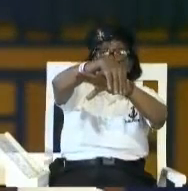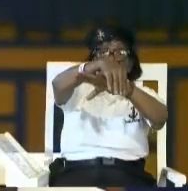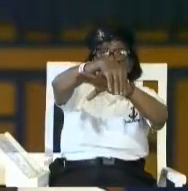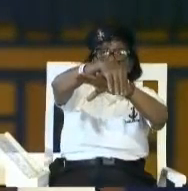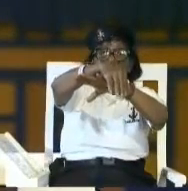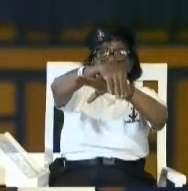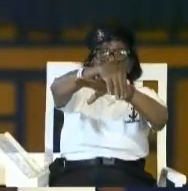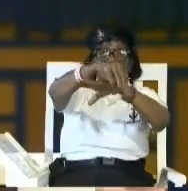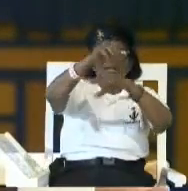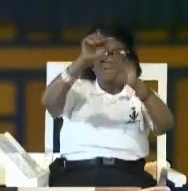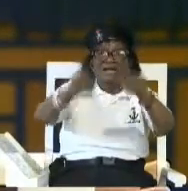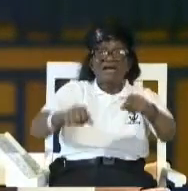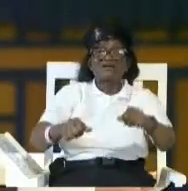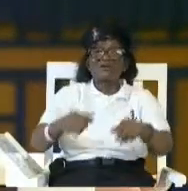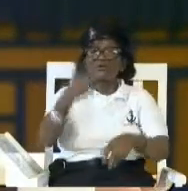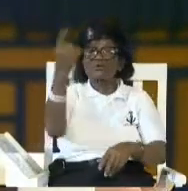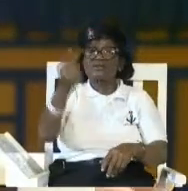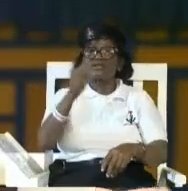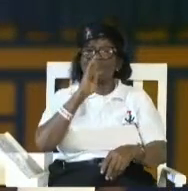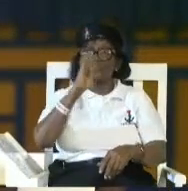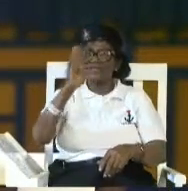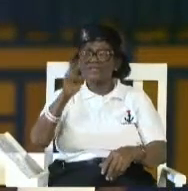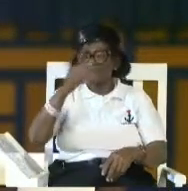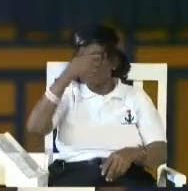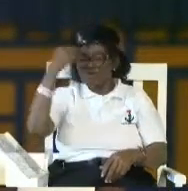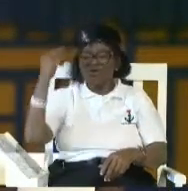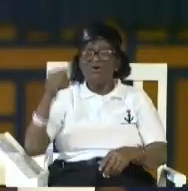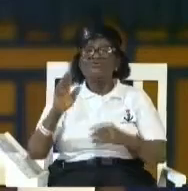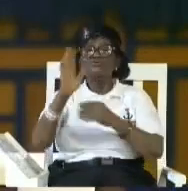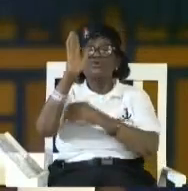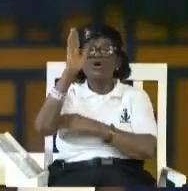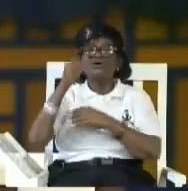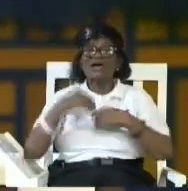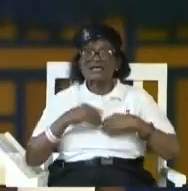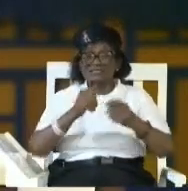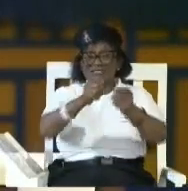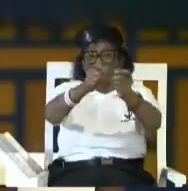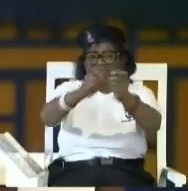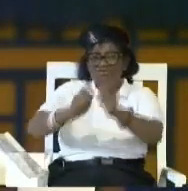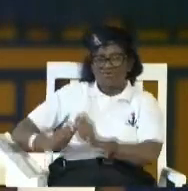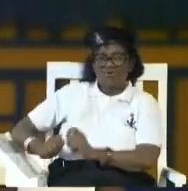can only be because God has drawn you.